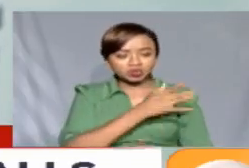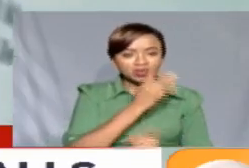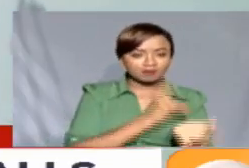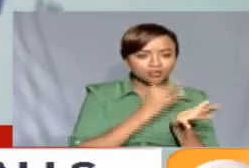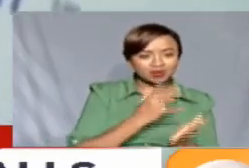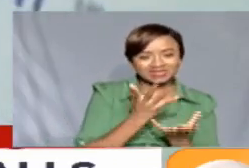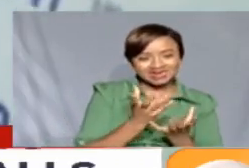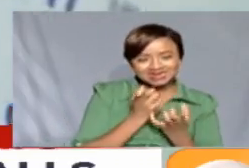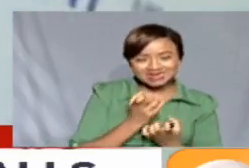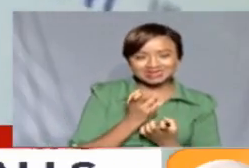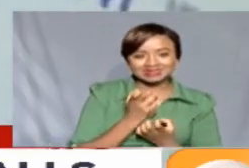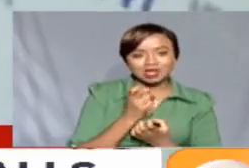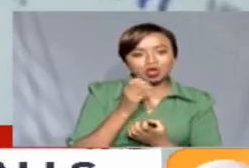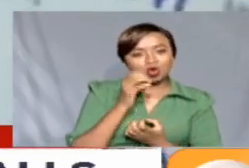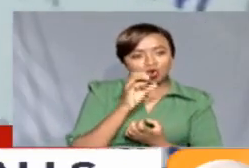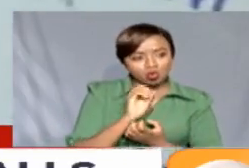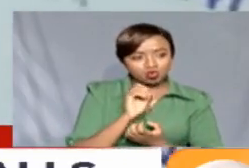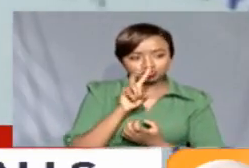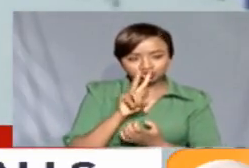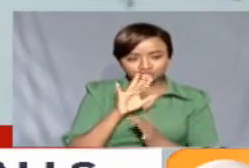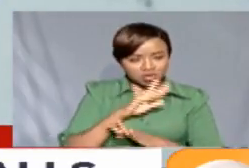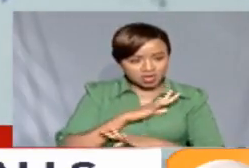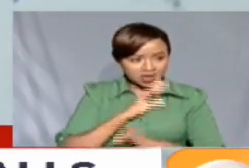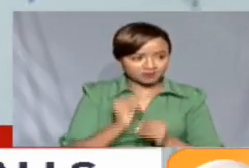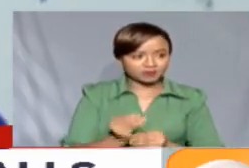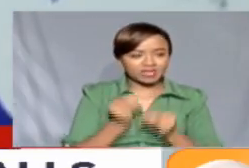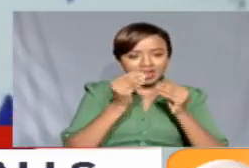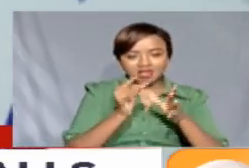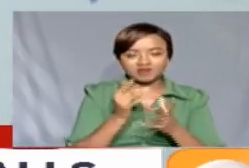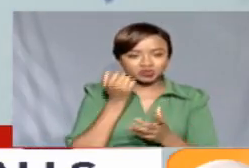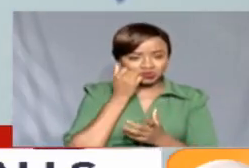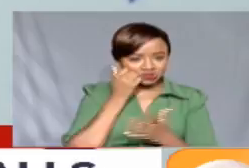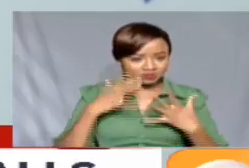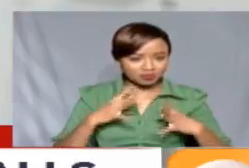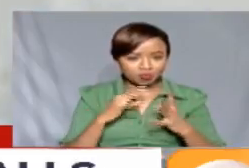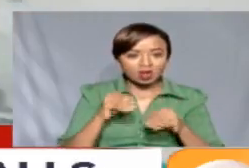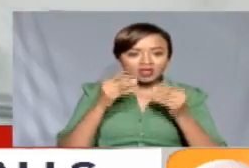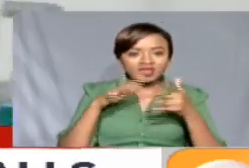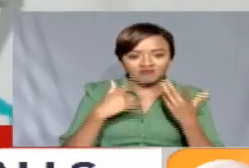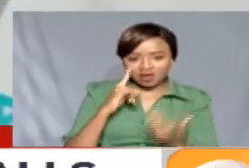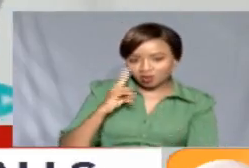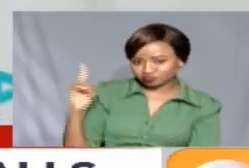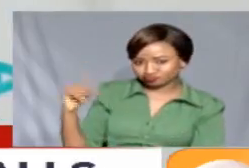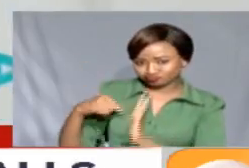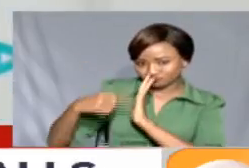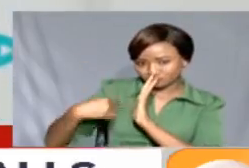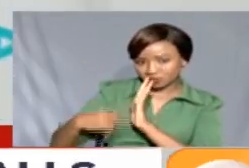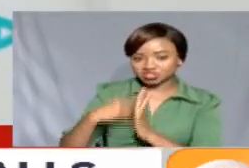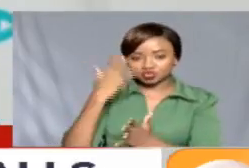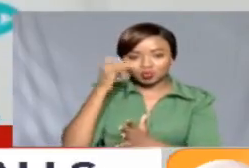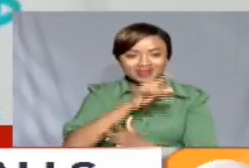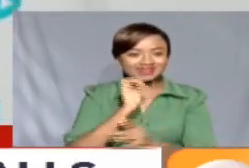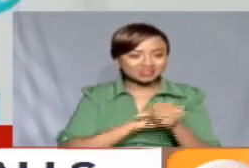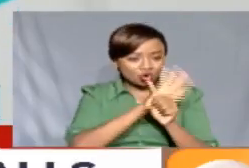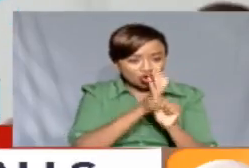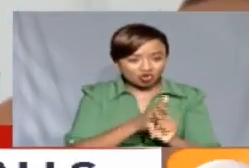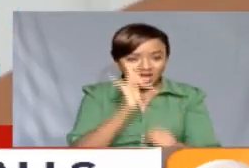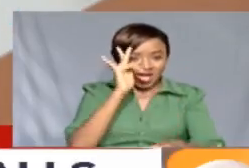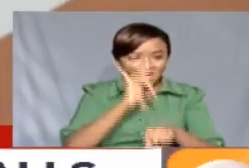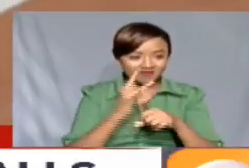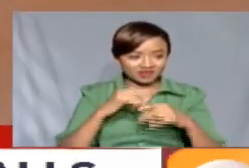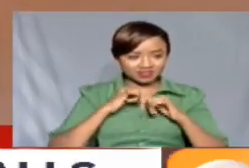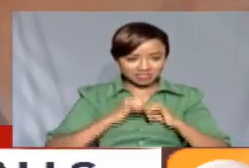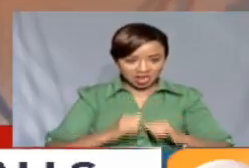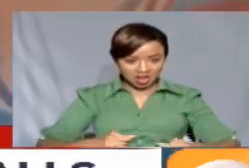on purified medical oxygen delivered to patients through ventilators. The virus attacks the lungs and makes it